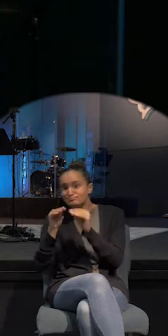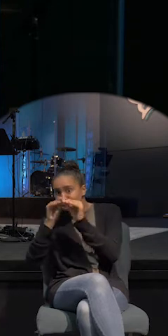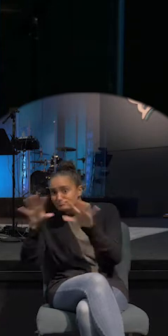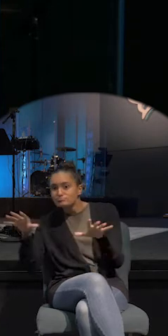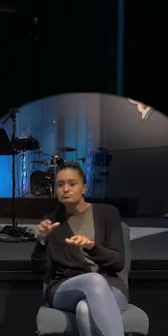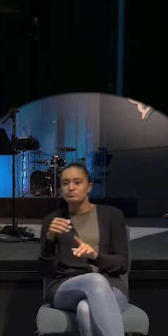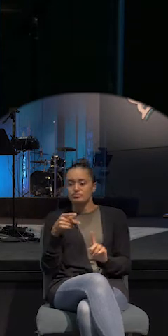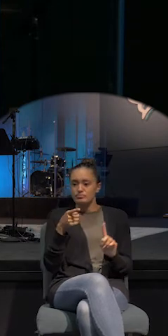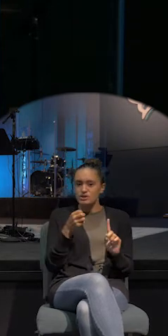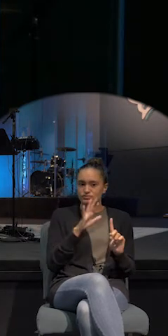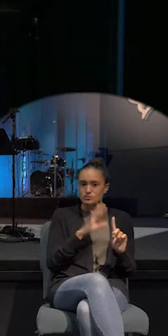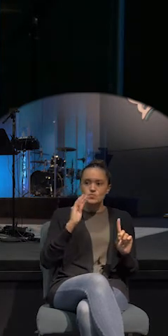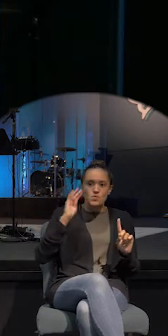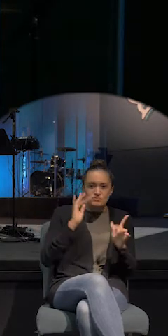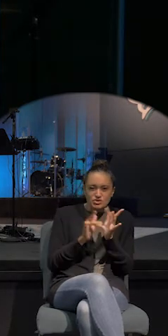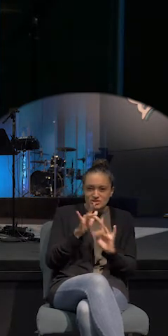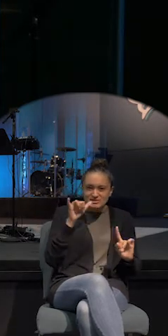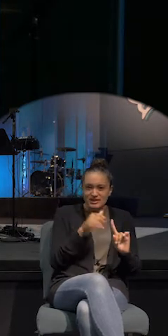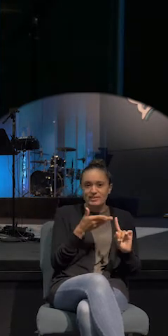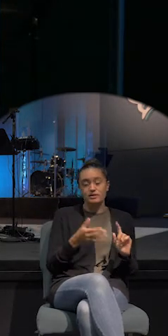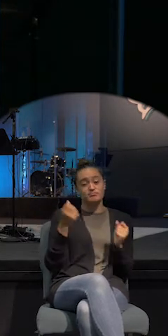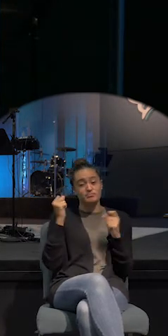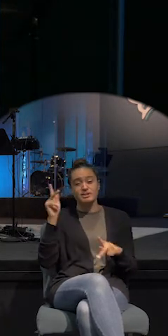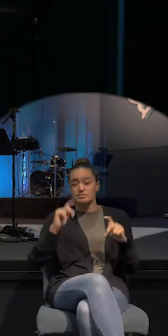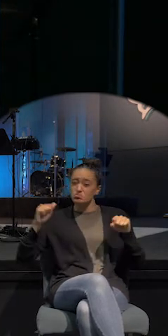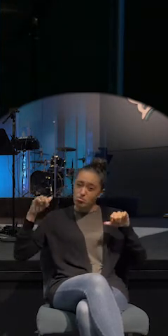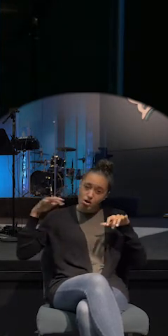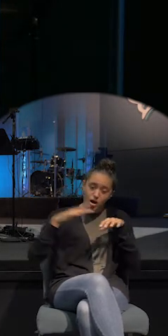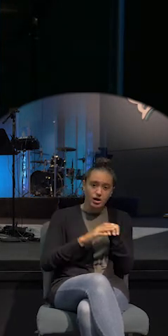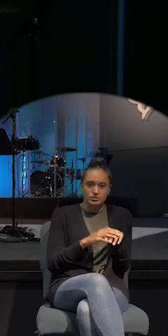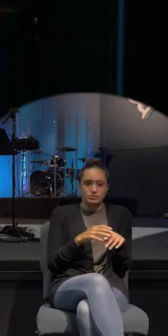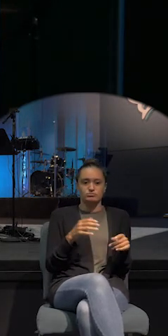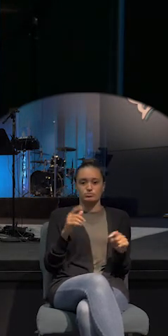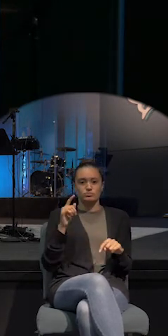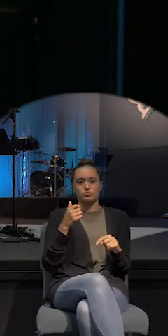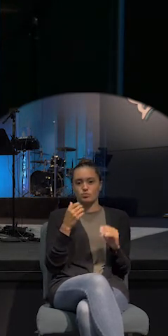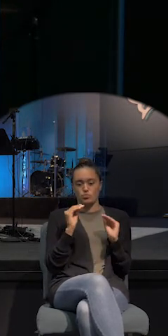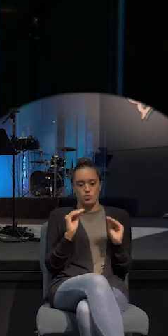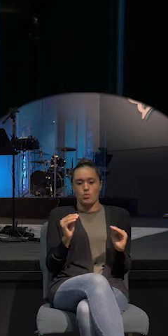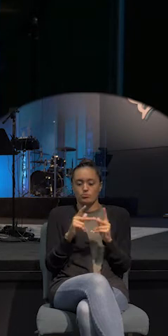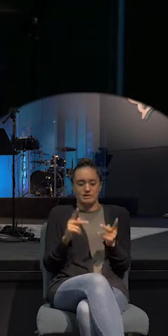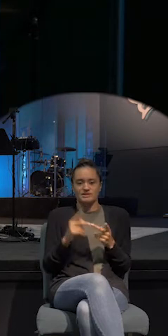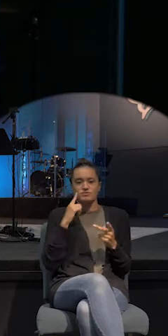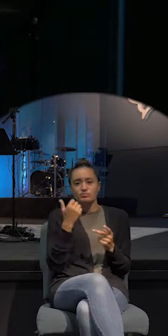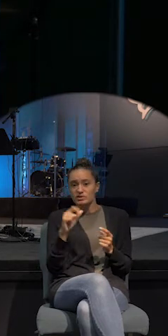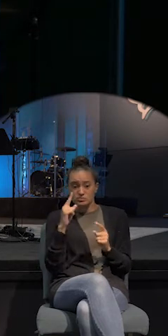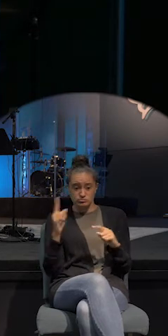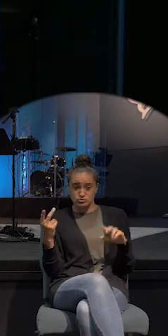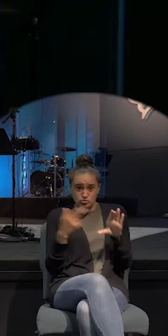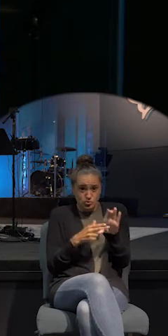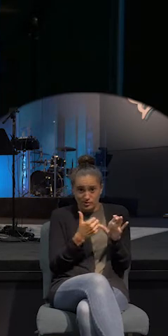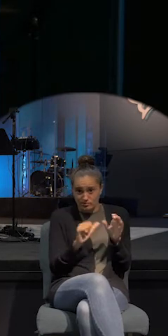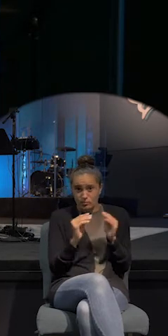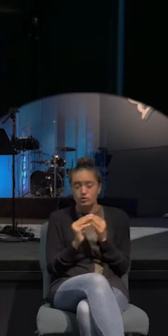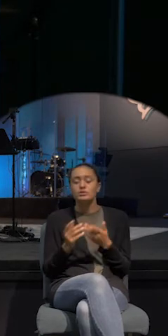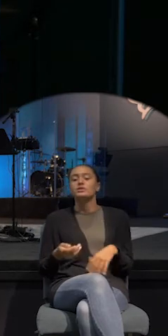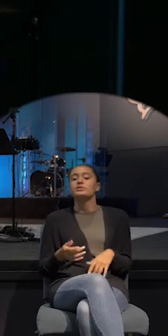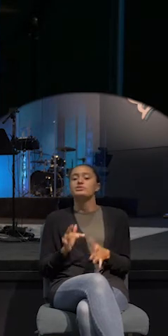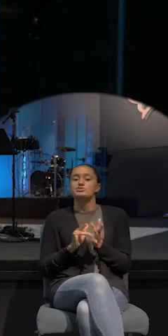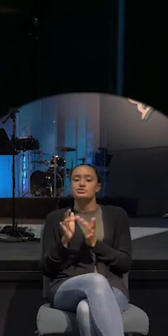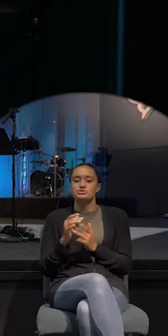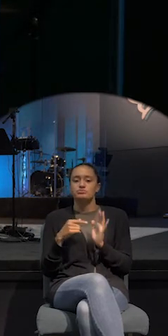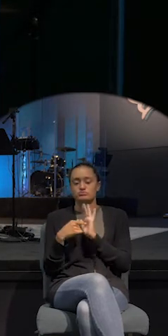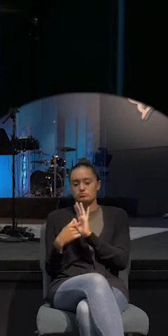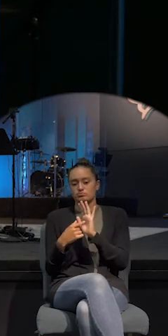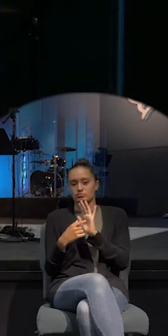result was a crowd came, and there was no room to receive them. Jesus revealed that he not only healed, but he also cast out